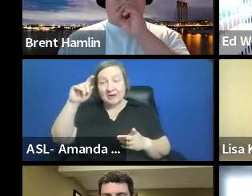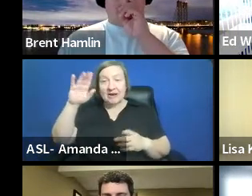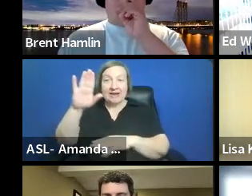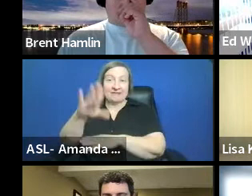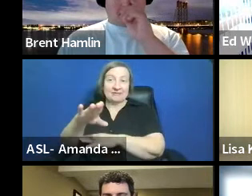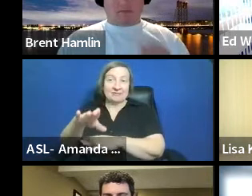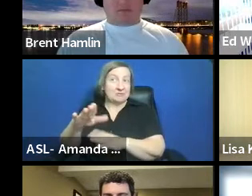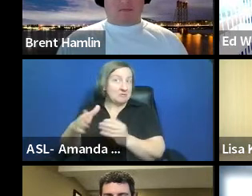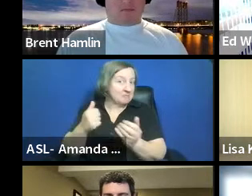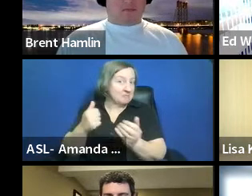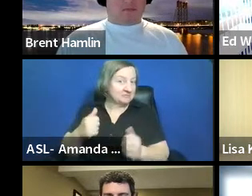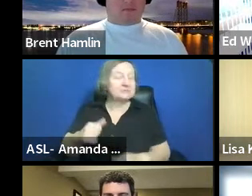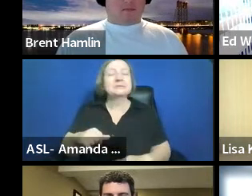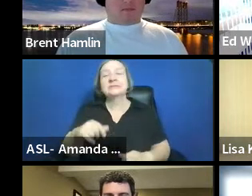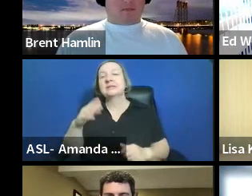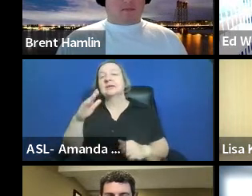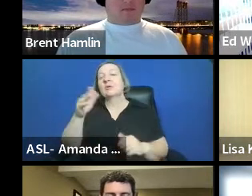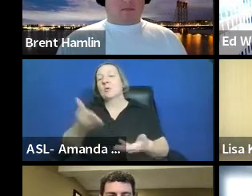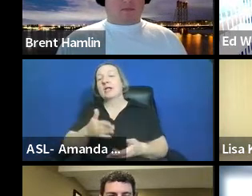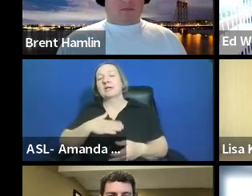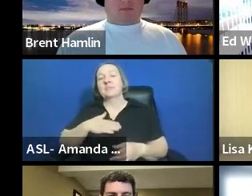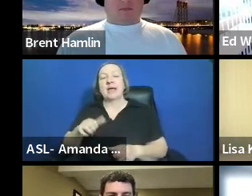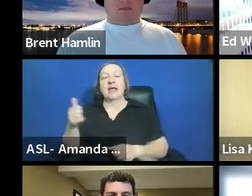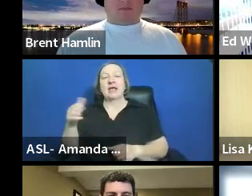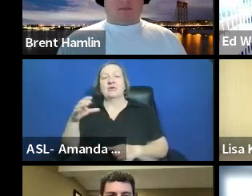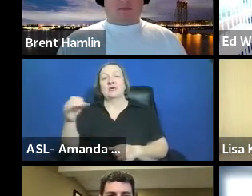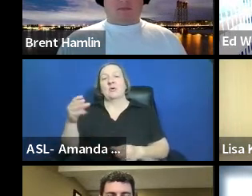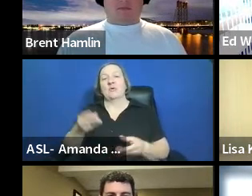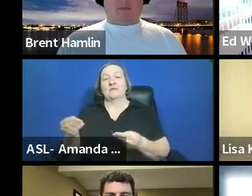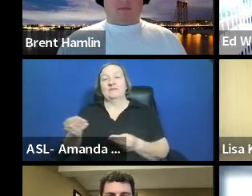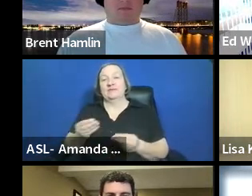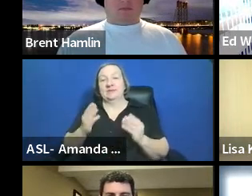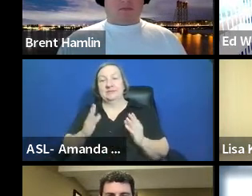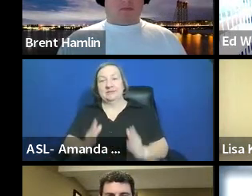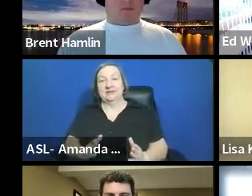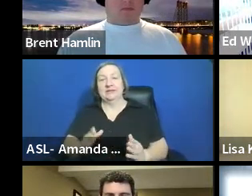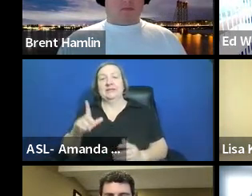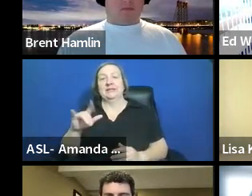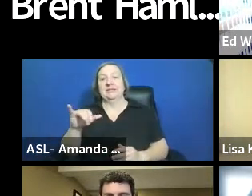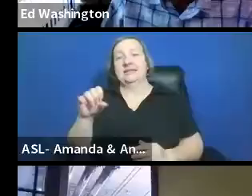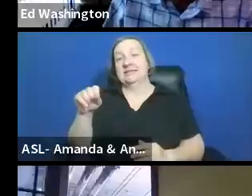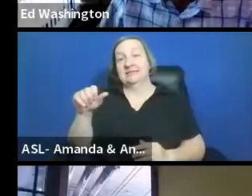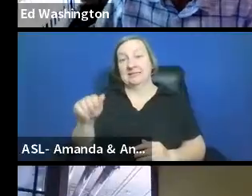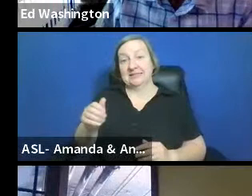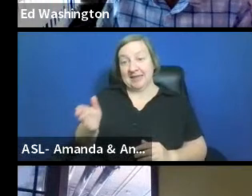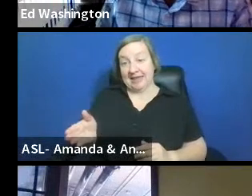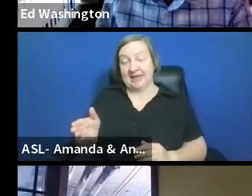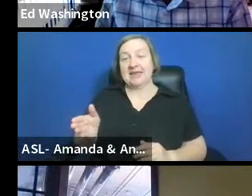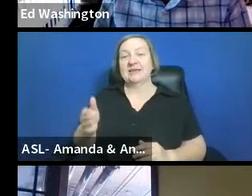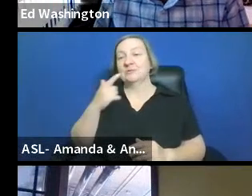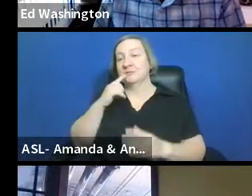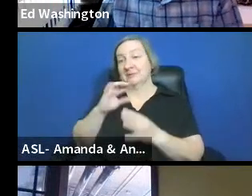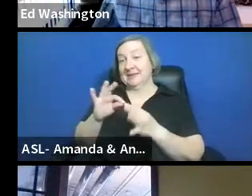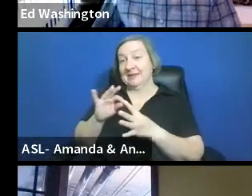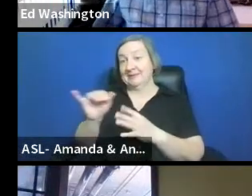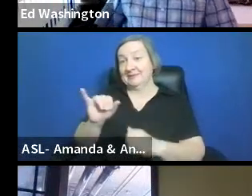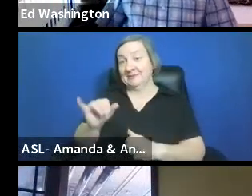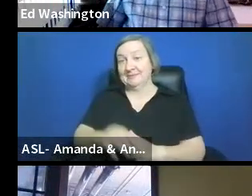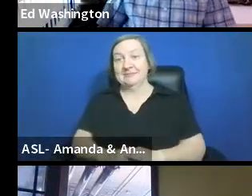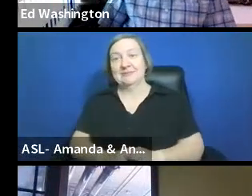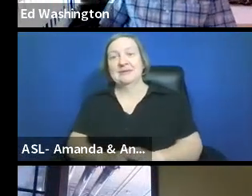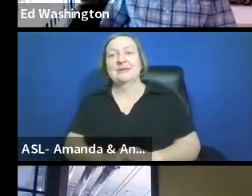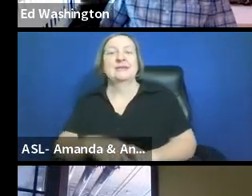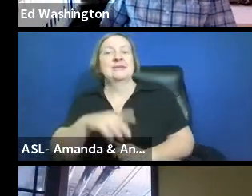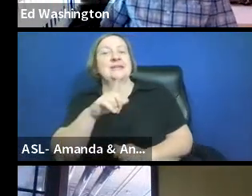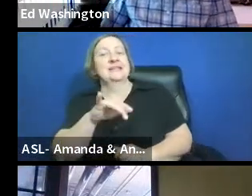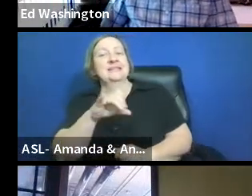to welcome my other co-facilitator, Lisa, to say some remarks as well.